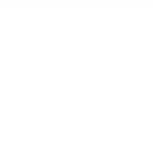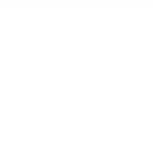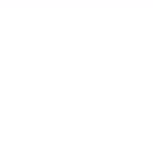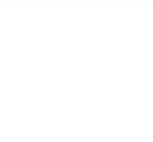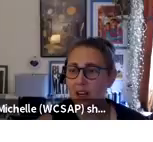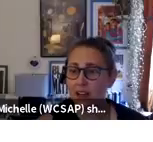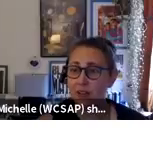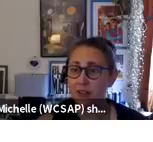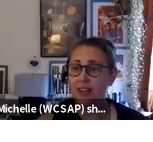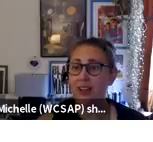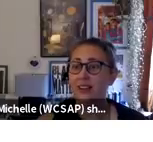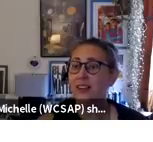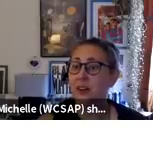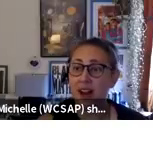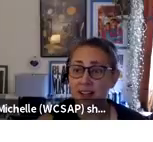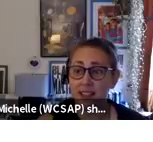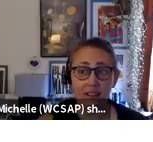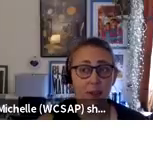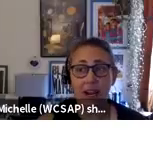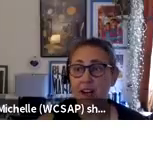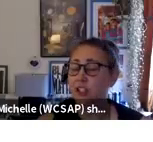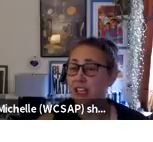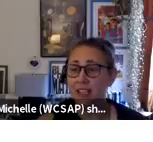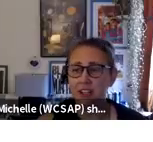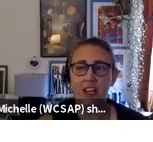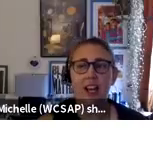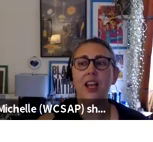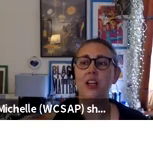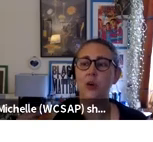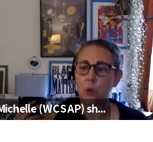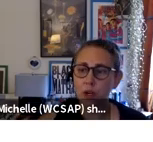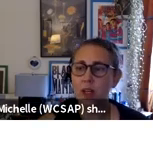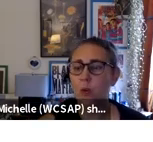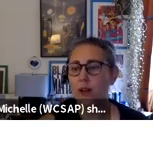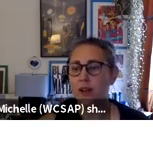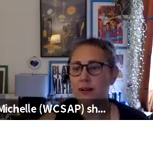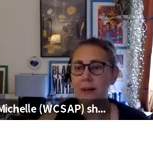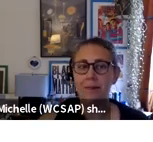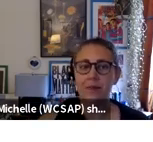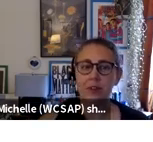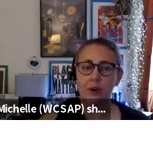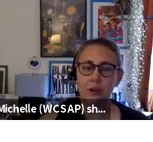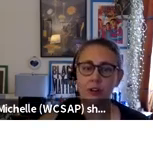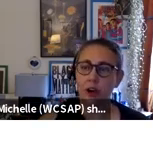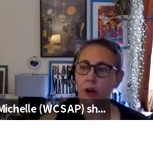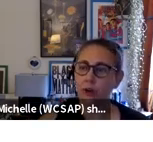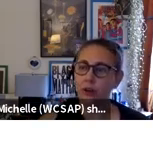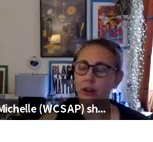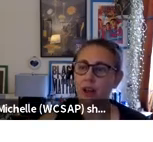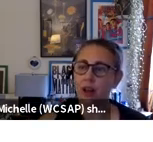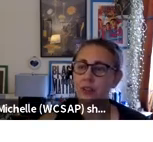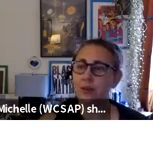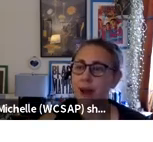to any language that you're using, you know, ASL, Spanish, English. Like, you really want, you know, your